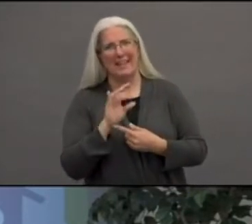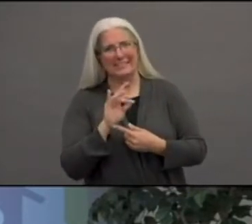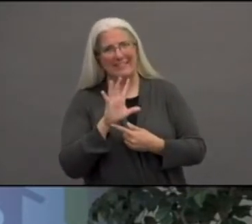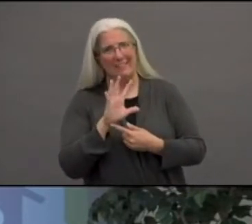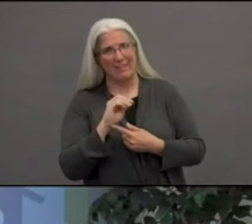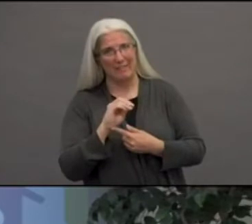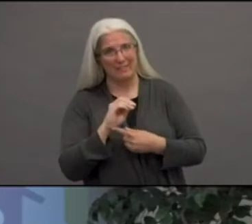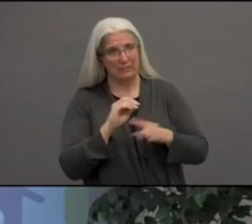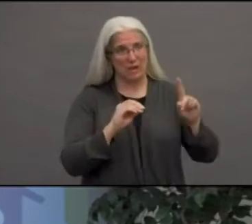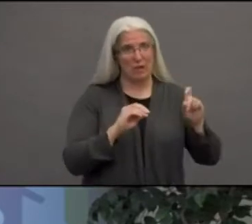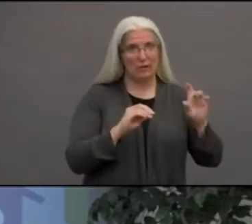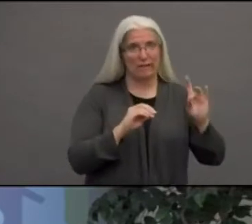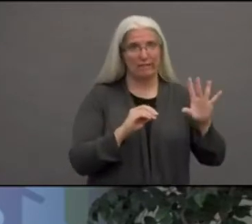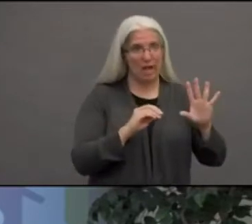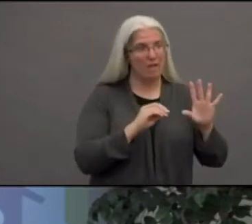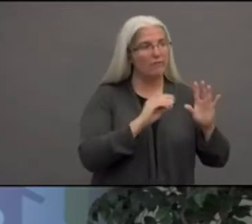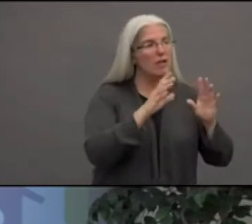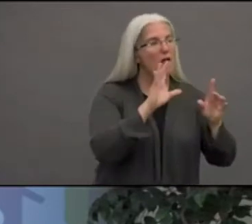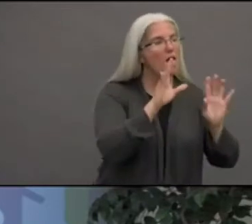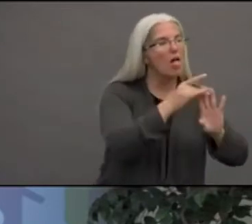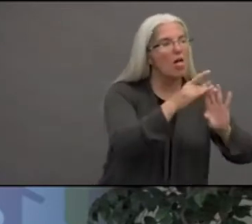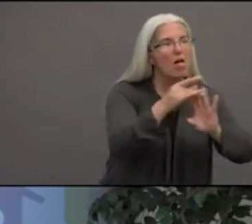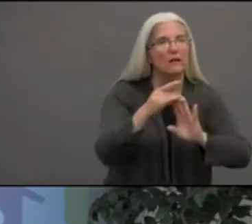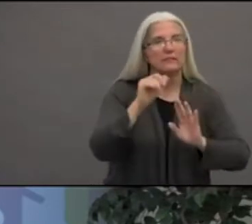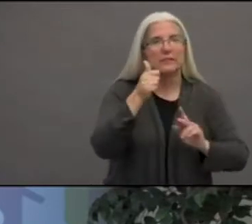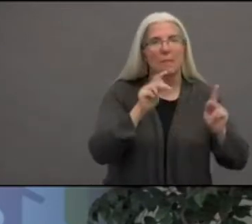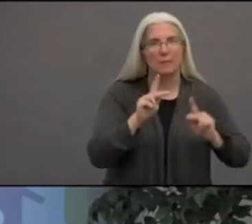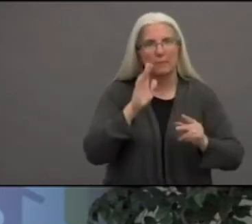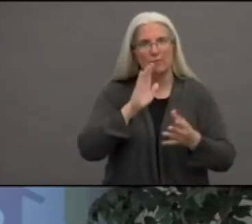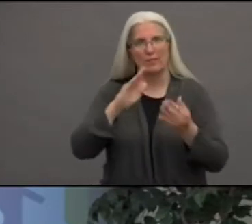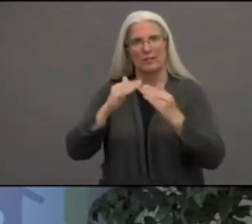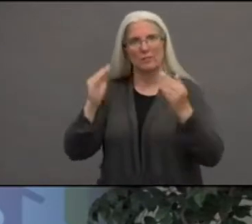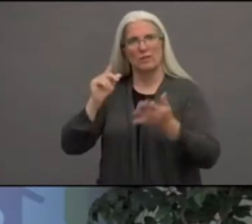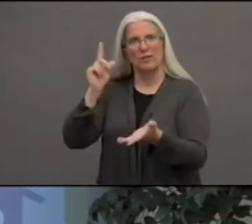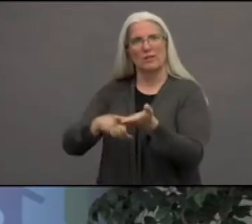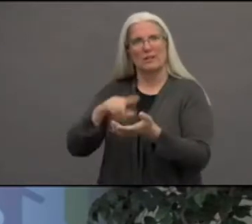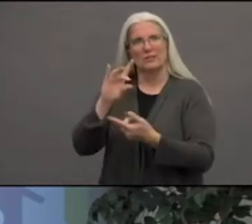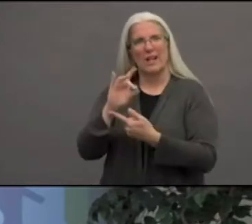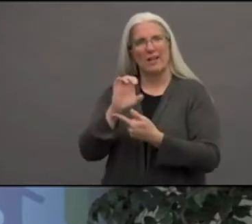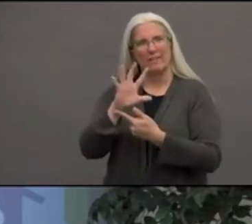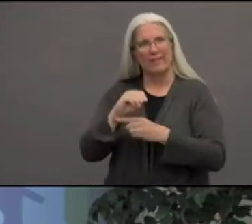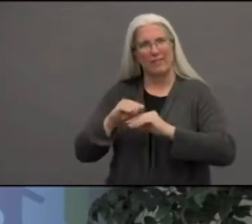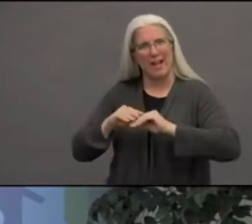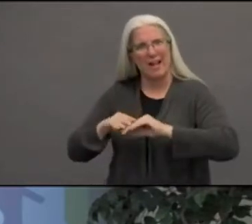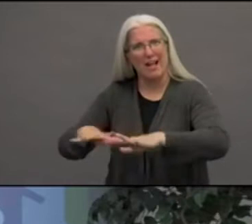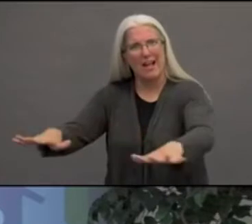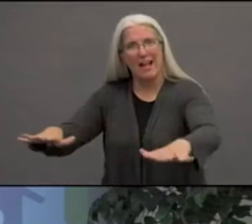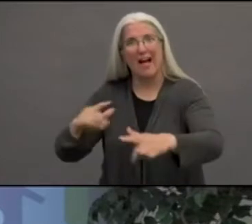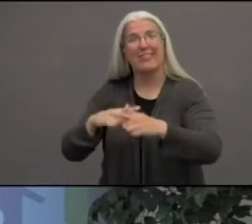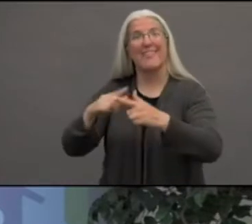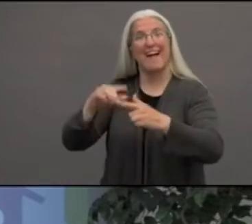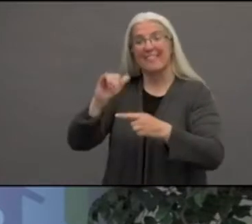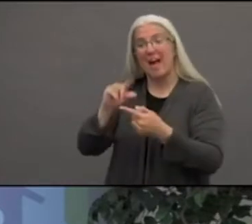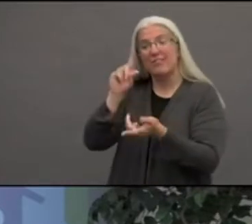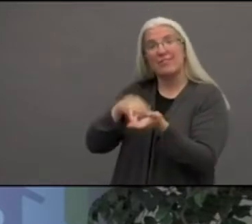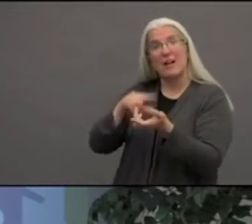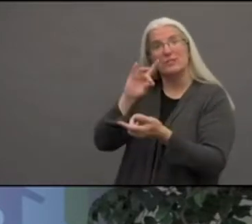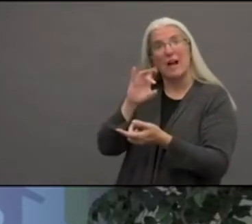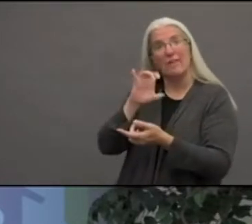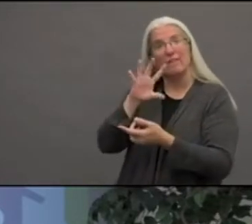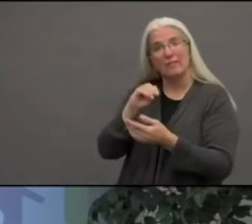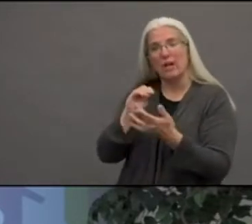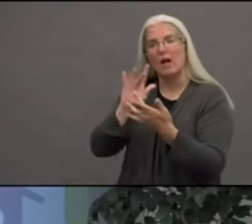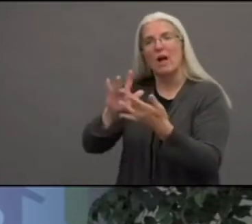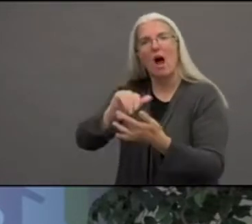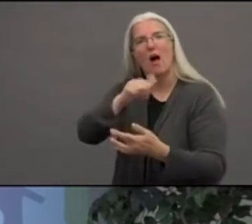And just imagine if that 1850 also has contact with 10 people, and now our cases